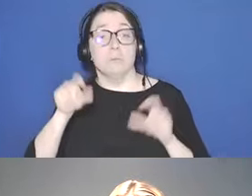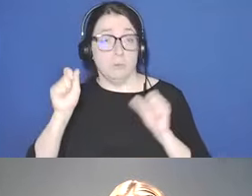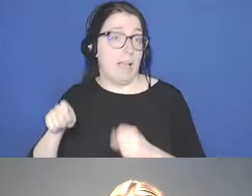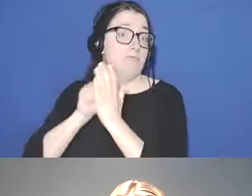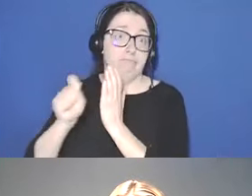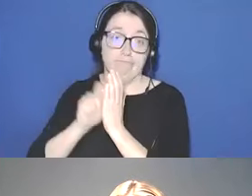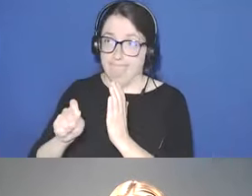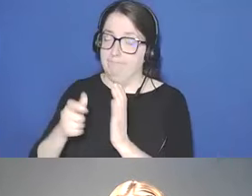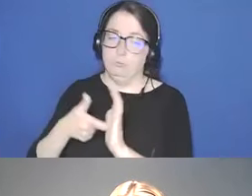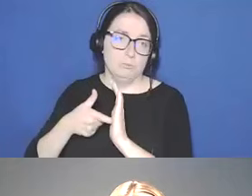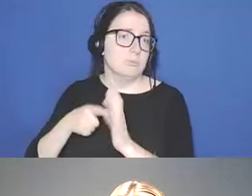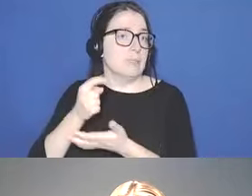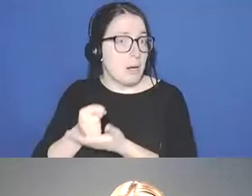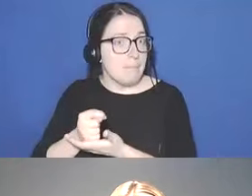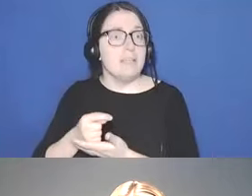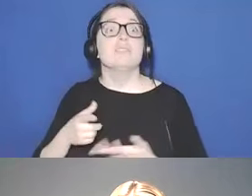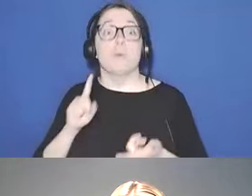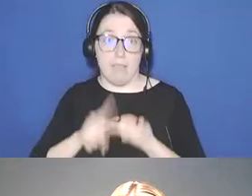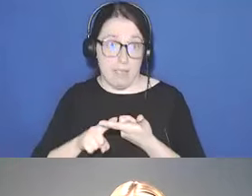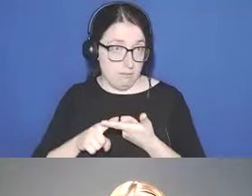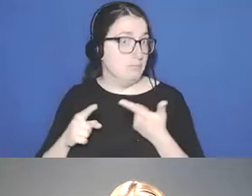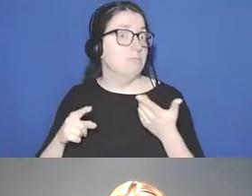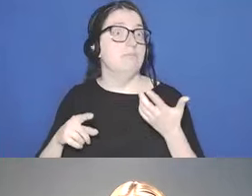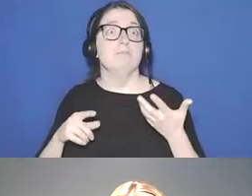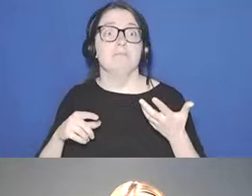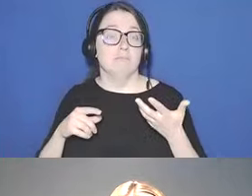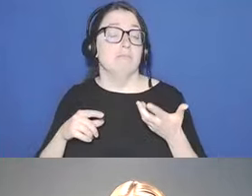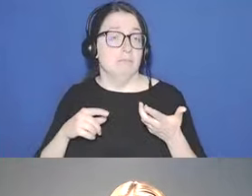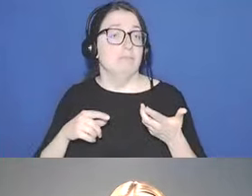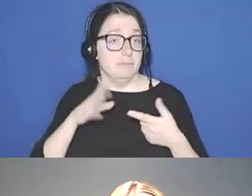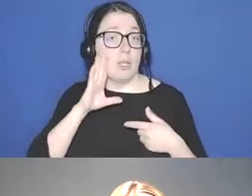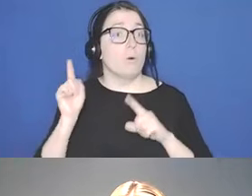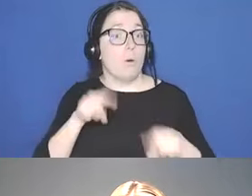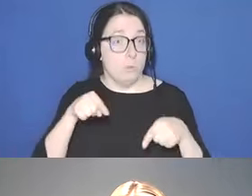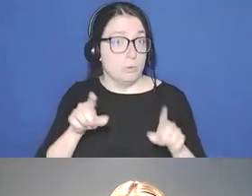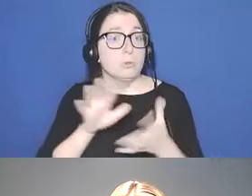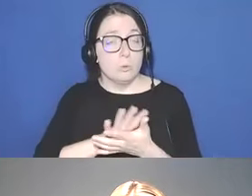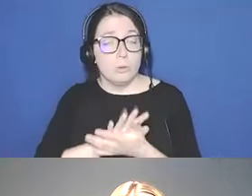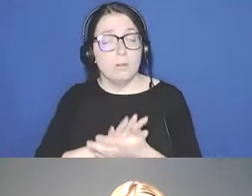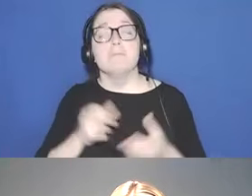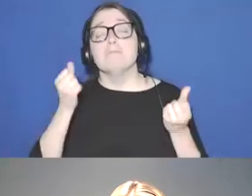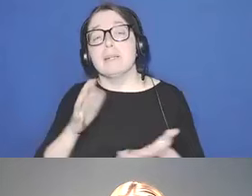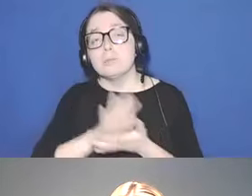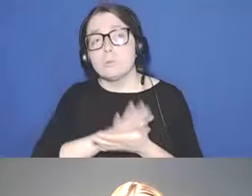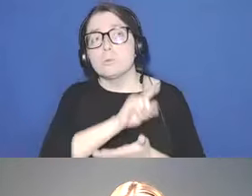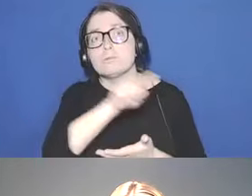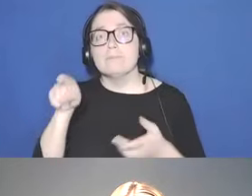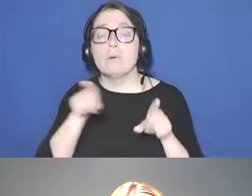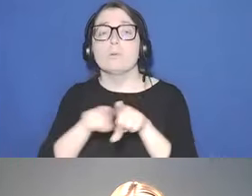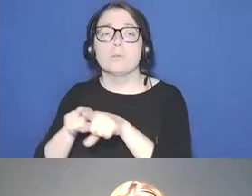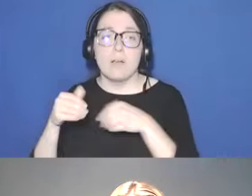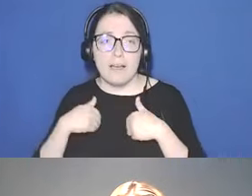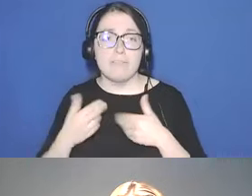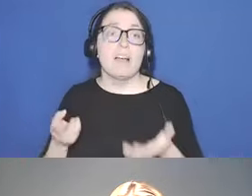sure and send the child to the counselor for those sessions. A lot of schools also are having contracts